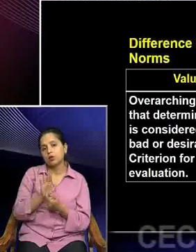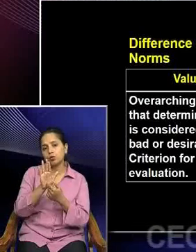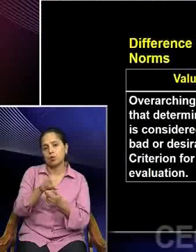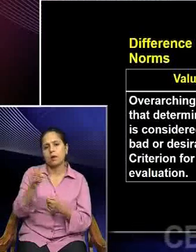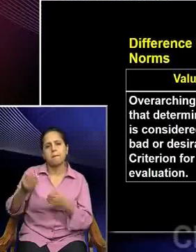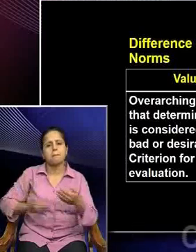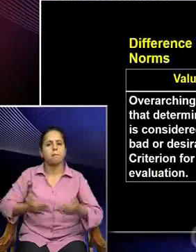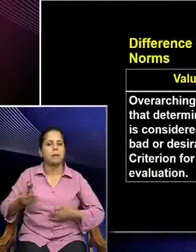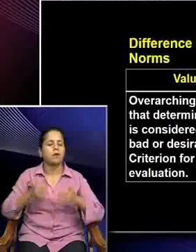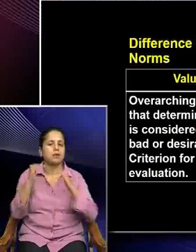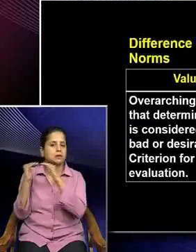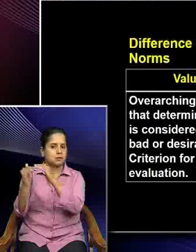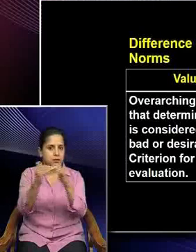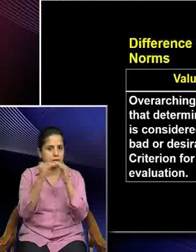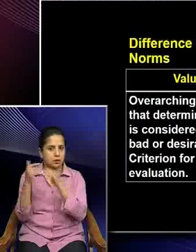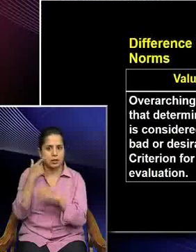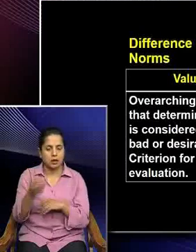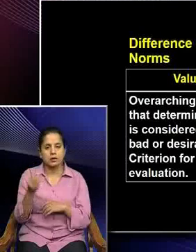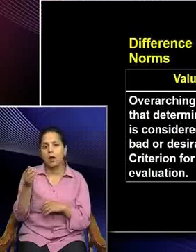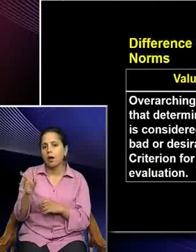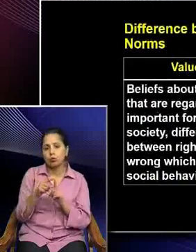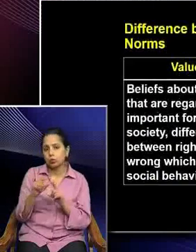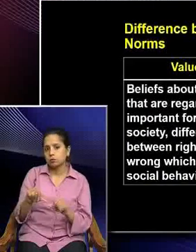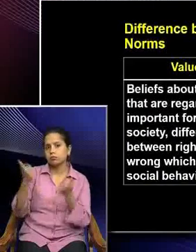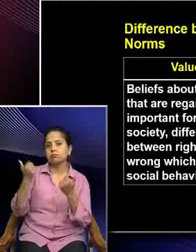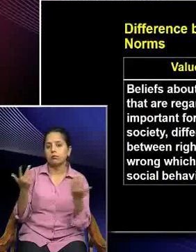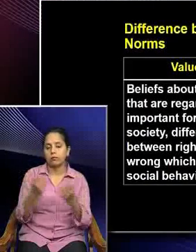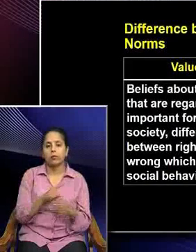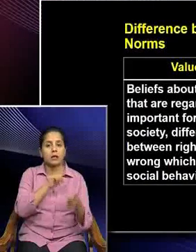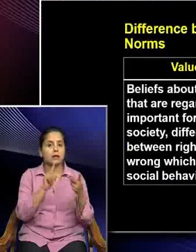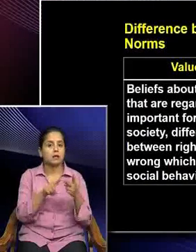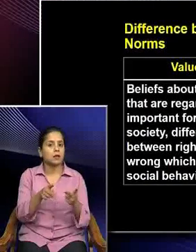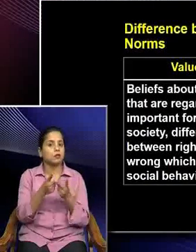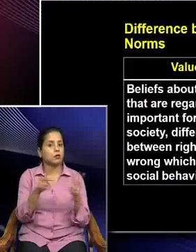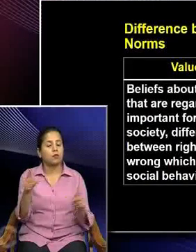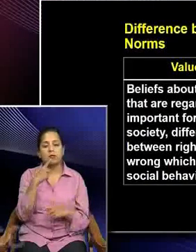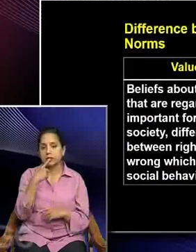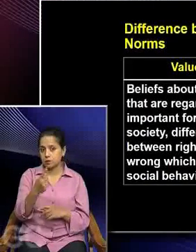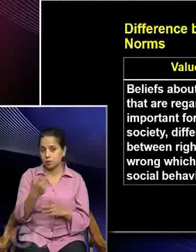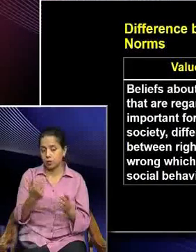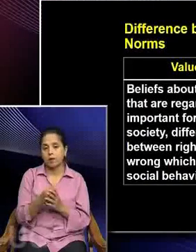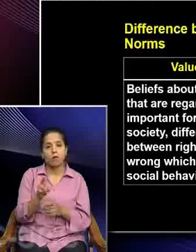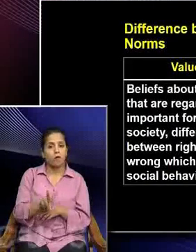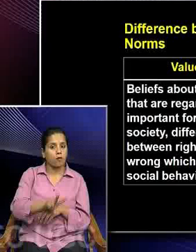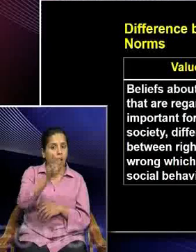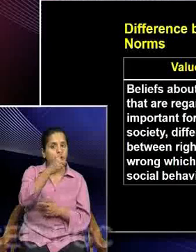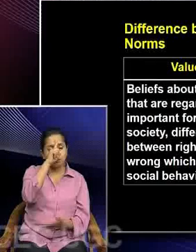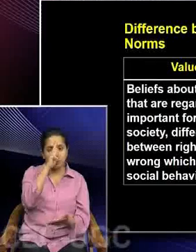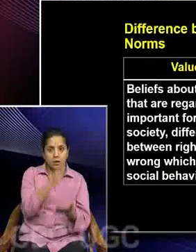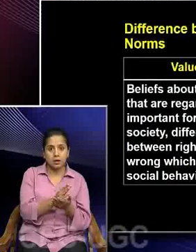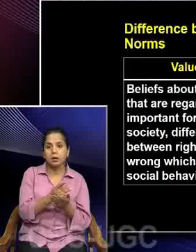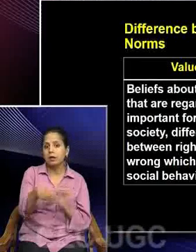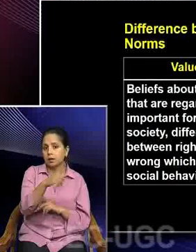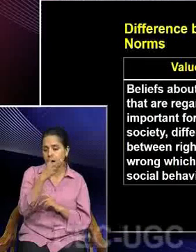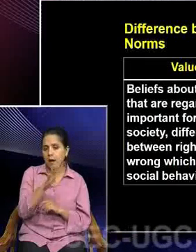behavioral standards that are prescriptive. Second difference is values are beliefs that are regarded